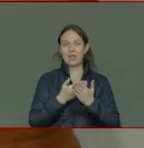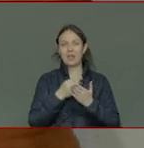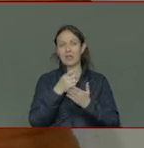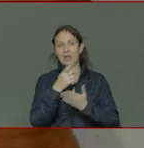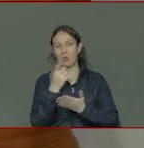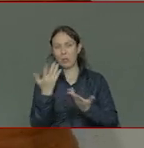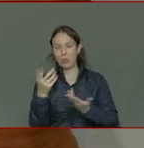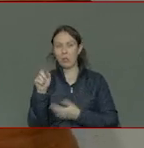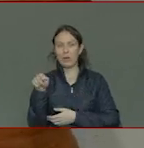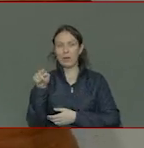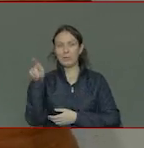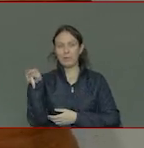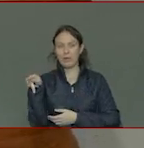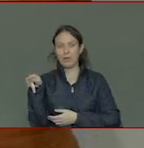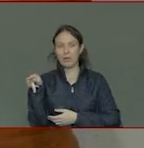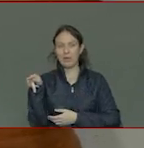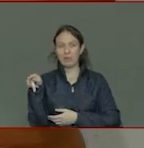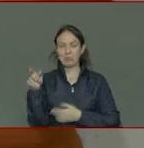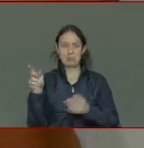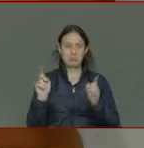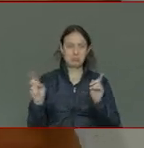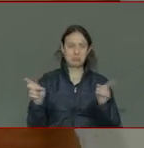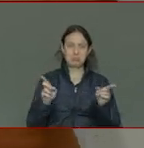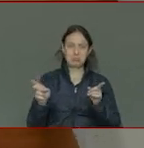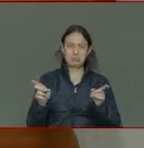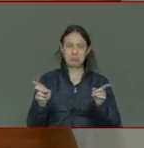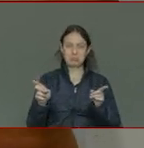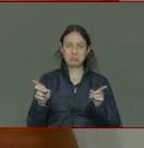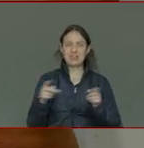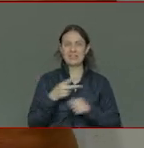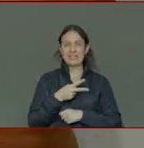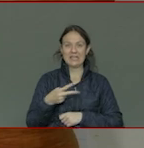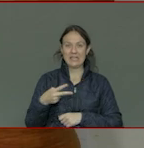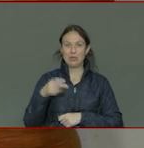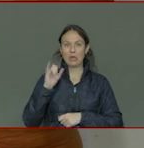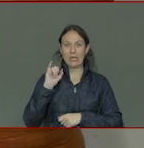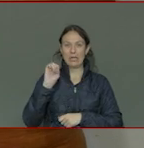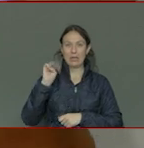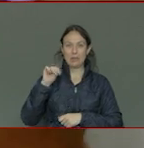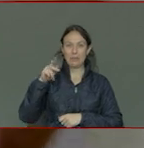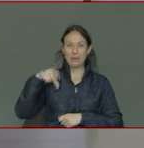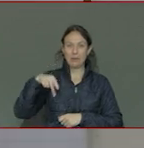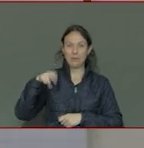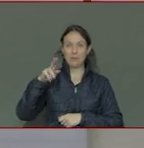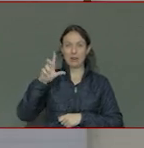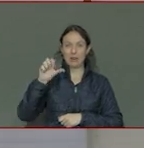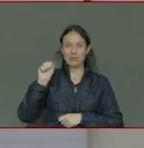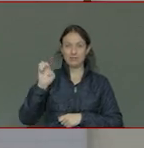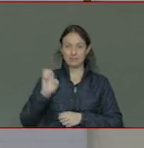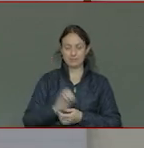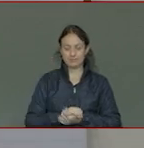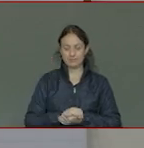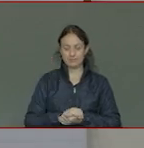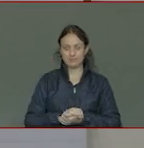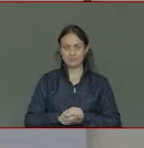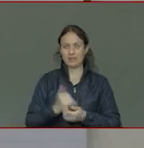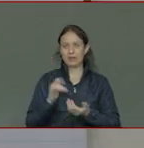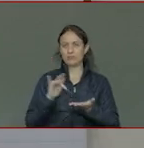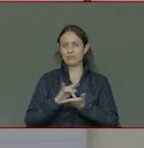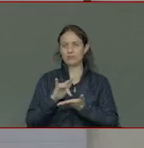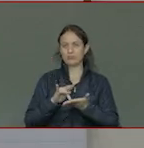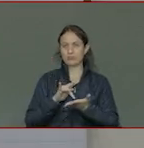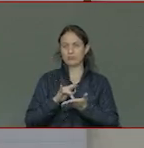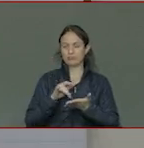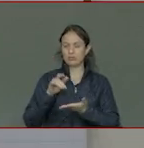or delta p can be impulse because they also equal to each other. Calculate the magnitude of